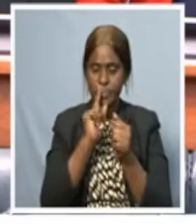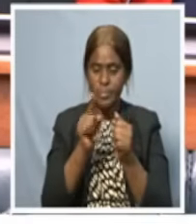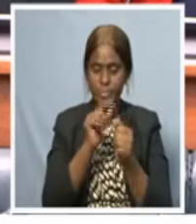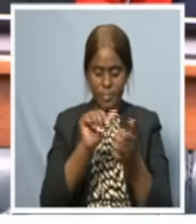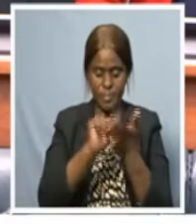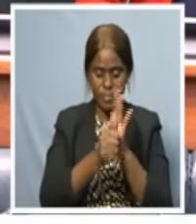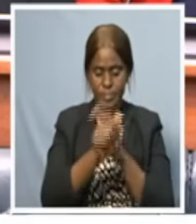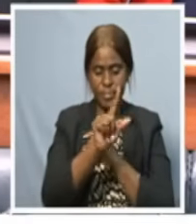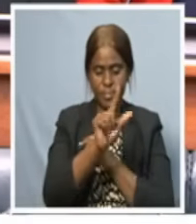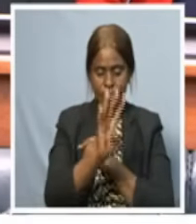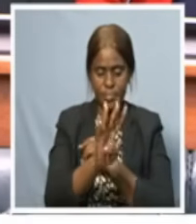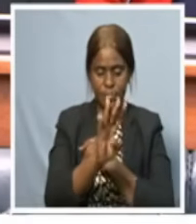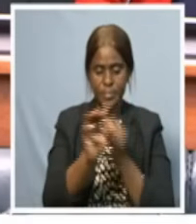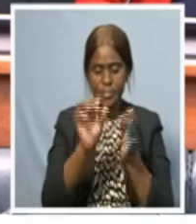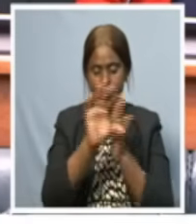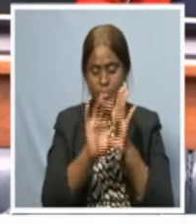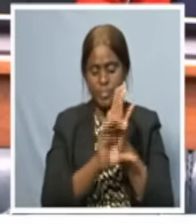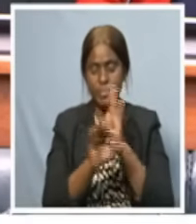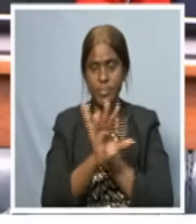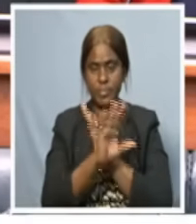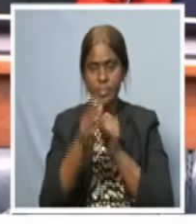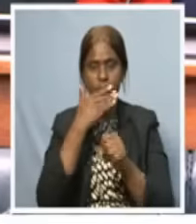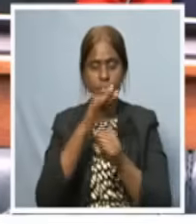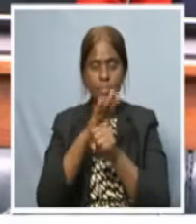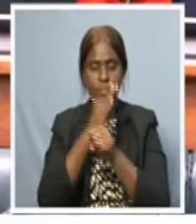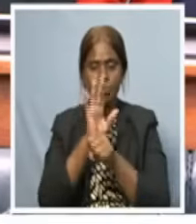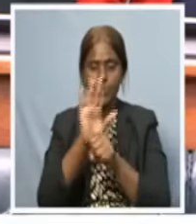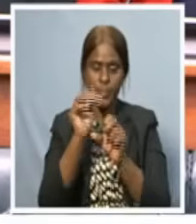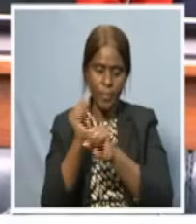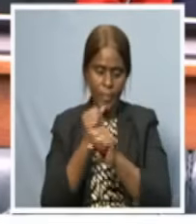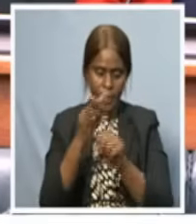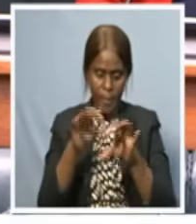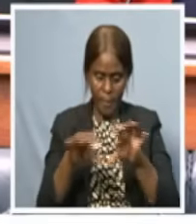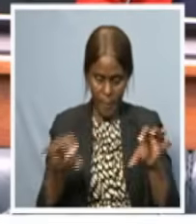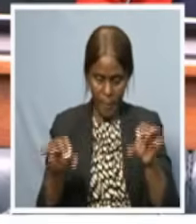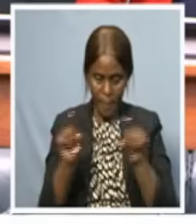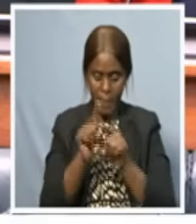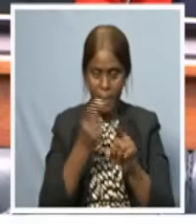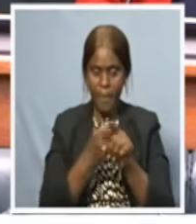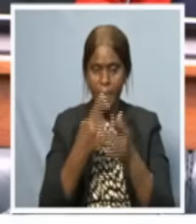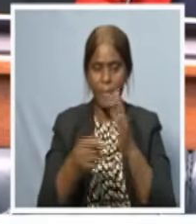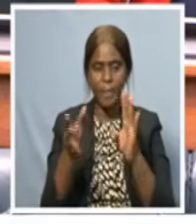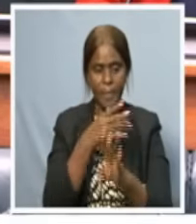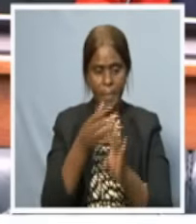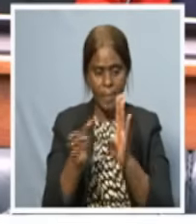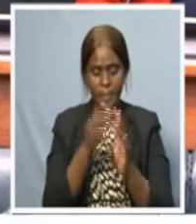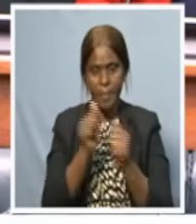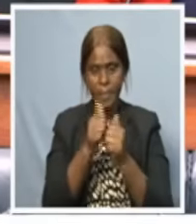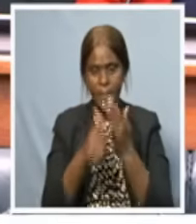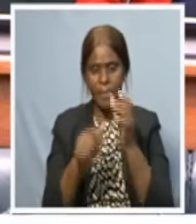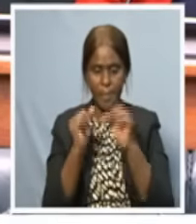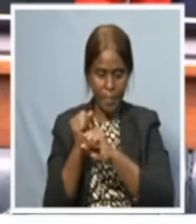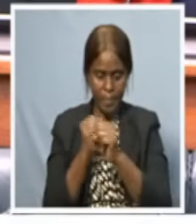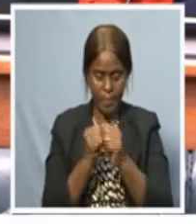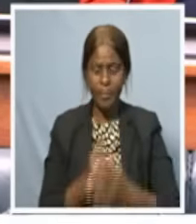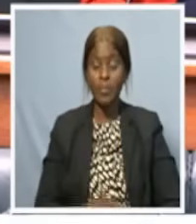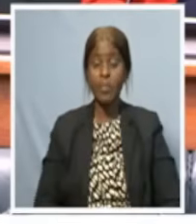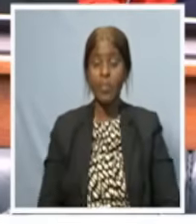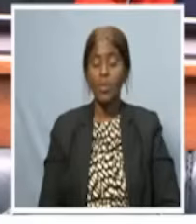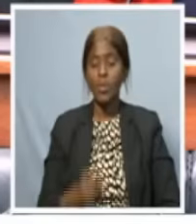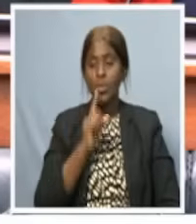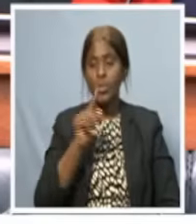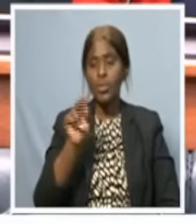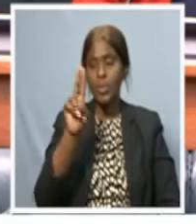Article 24 of the Constitution of Zambia guarantees the protection of children from abuse and also exploitation.